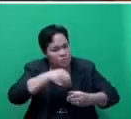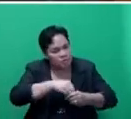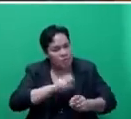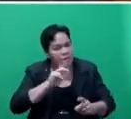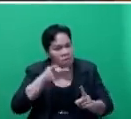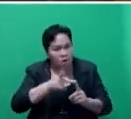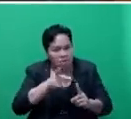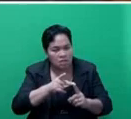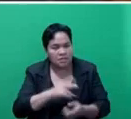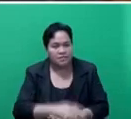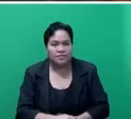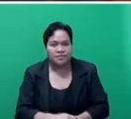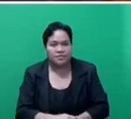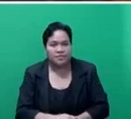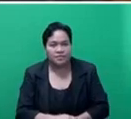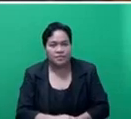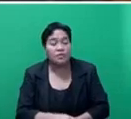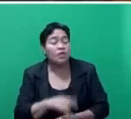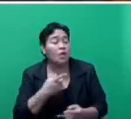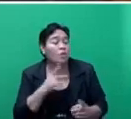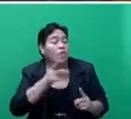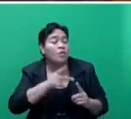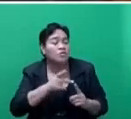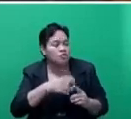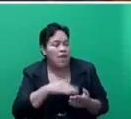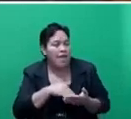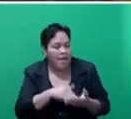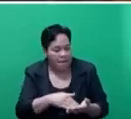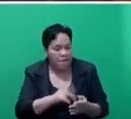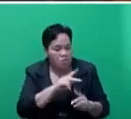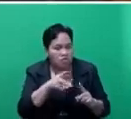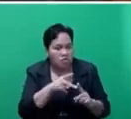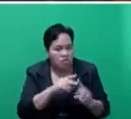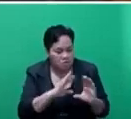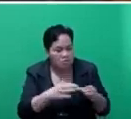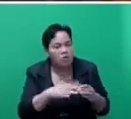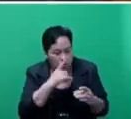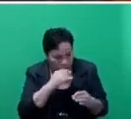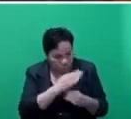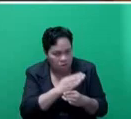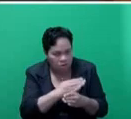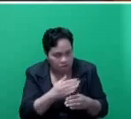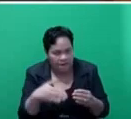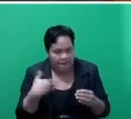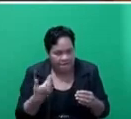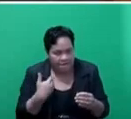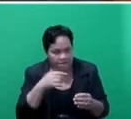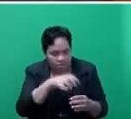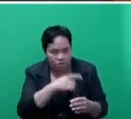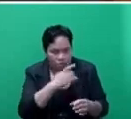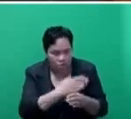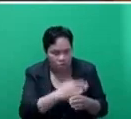And engaged in politics is to help keep the political parties functioning, alive.